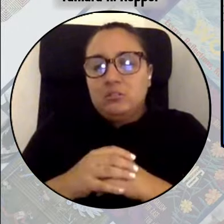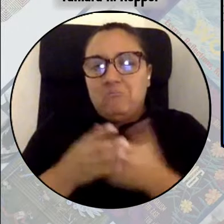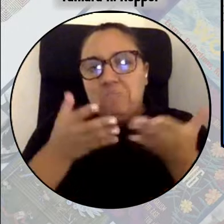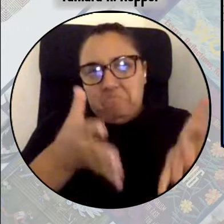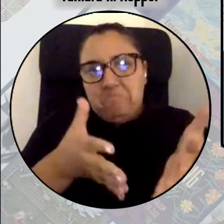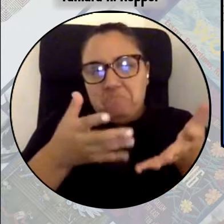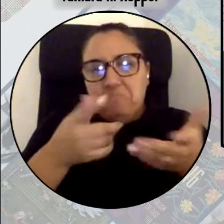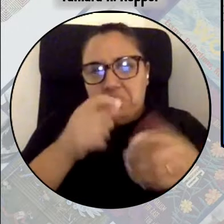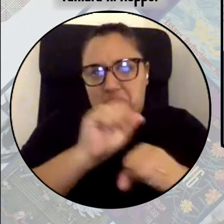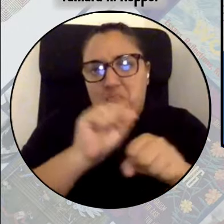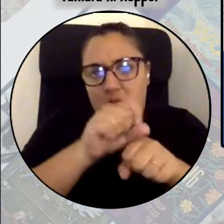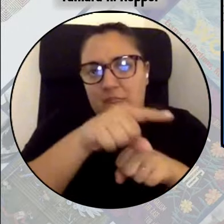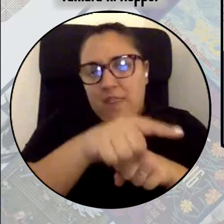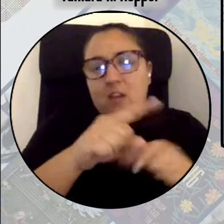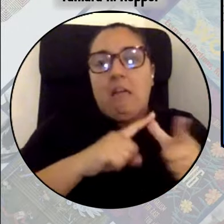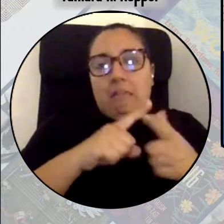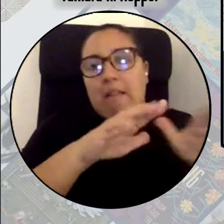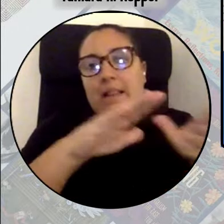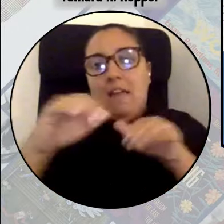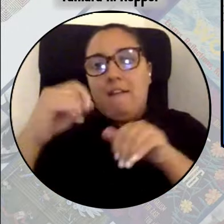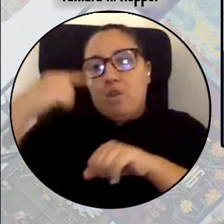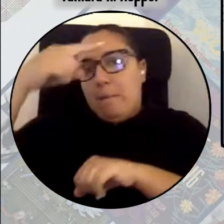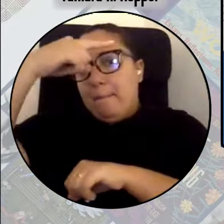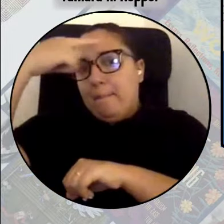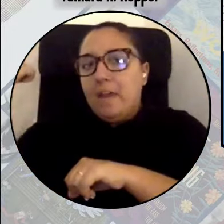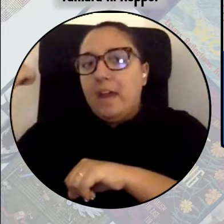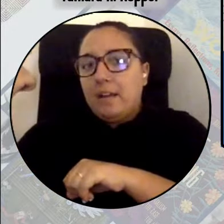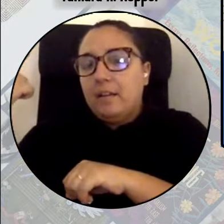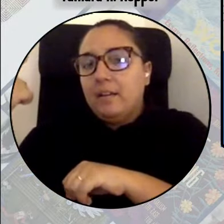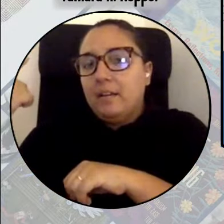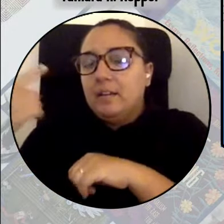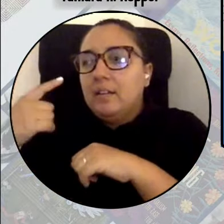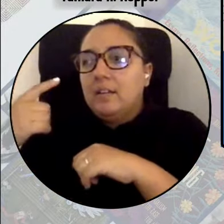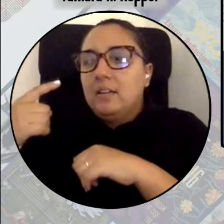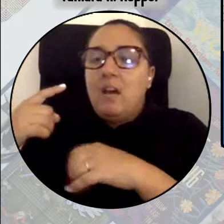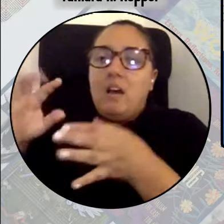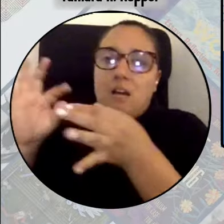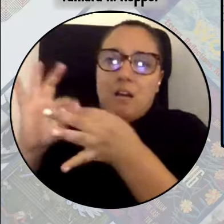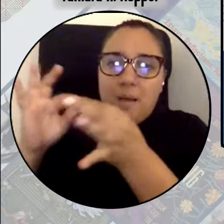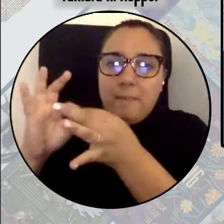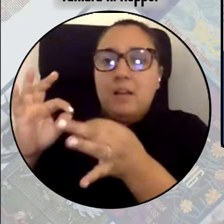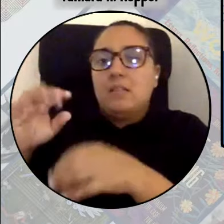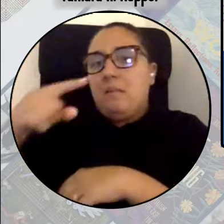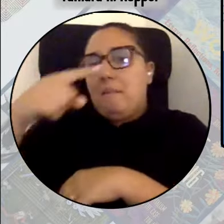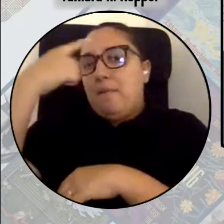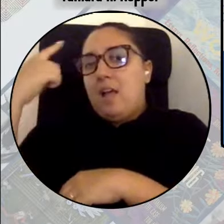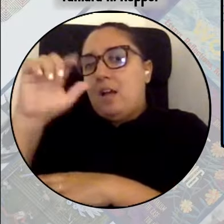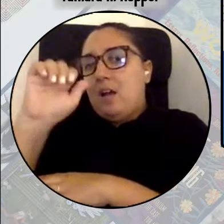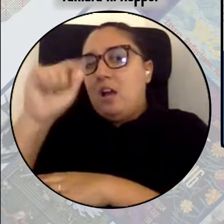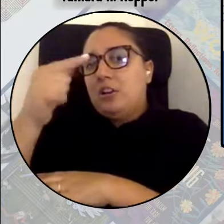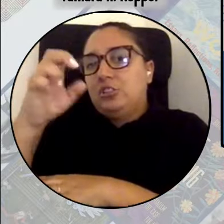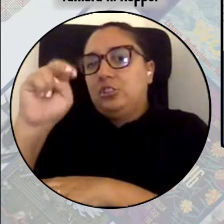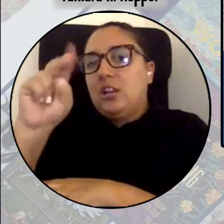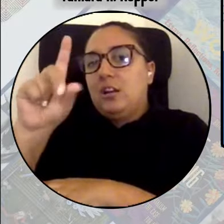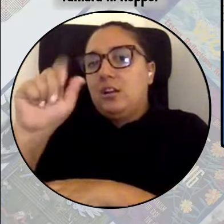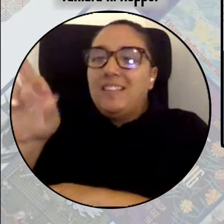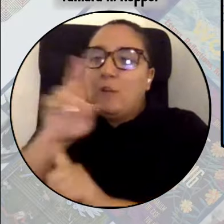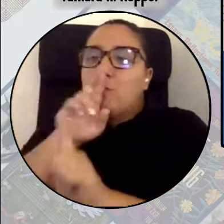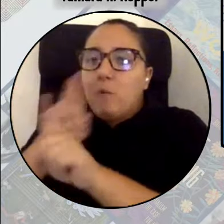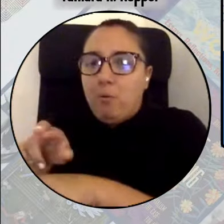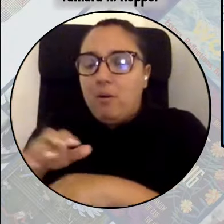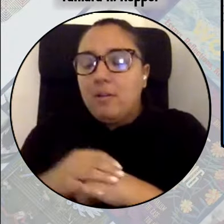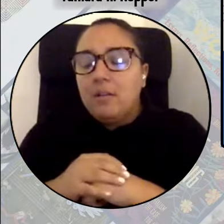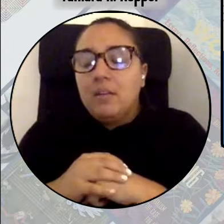Report. And Glenn published a lot of my work at Black Commentator and Black Agenda Report, including some of my work on thinking